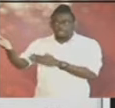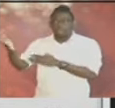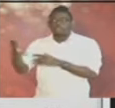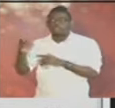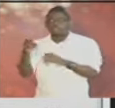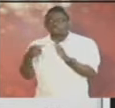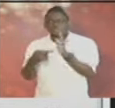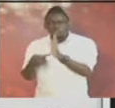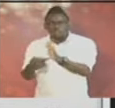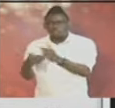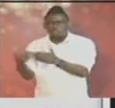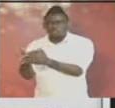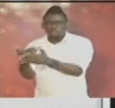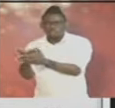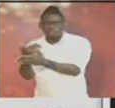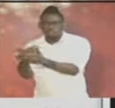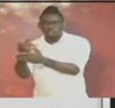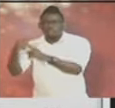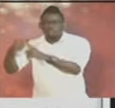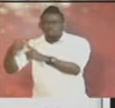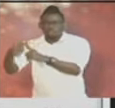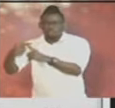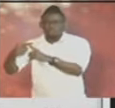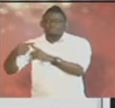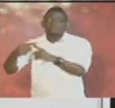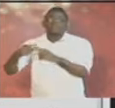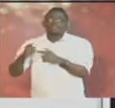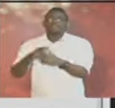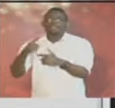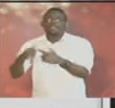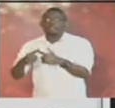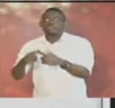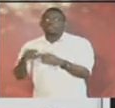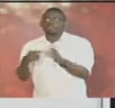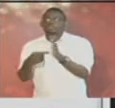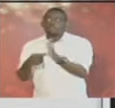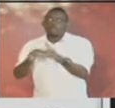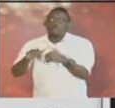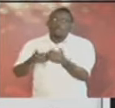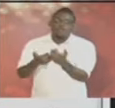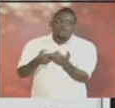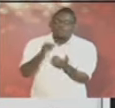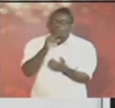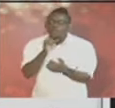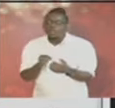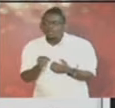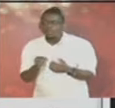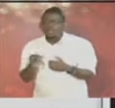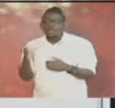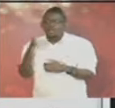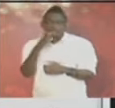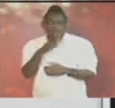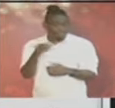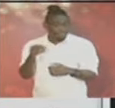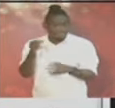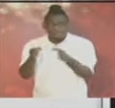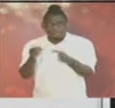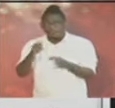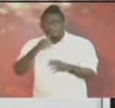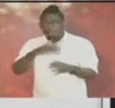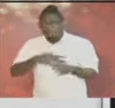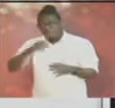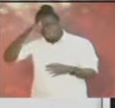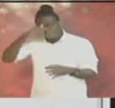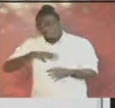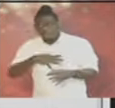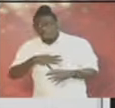day, the other showing age and gender distribution, as well as the proportion of cases to tests. And